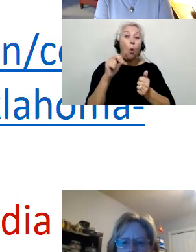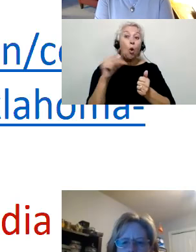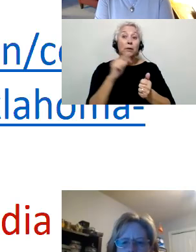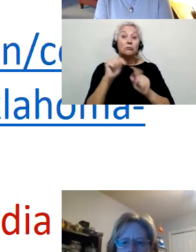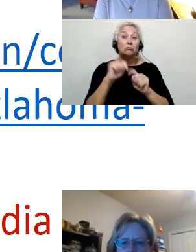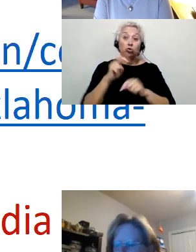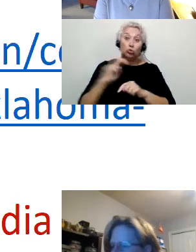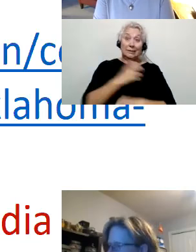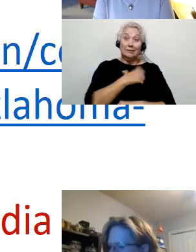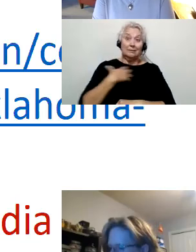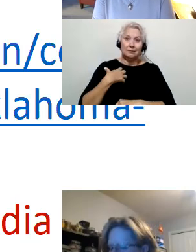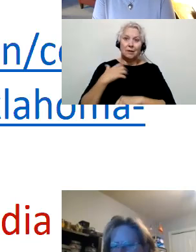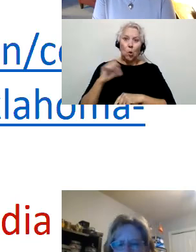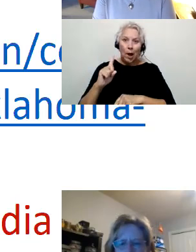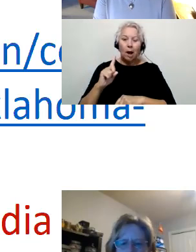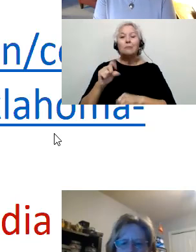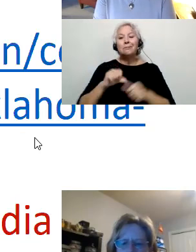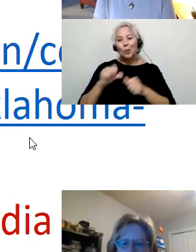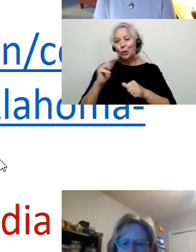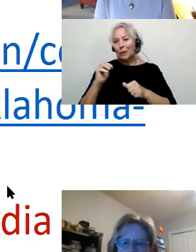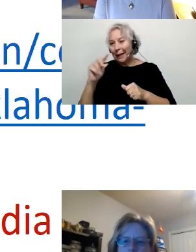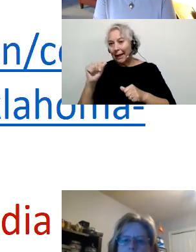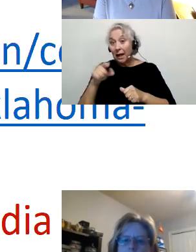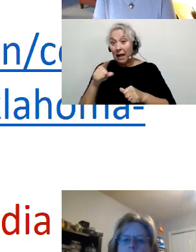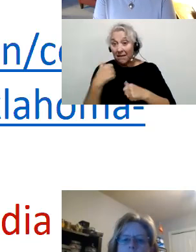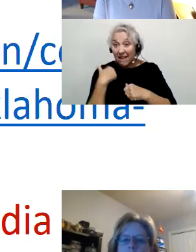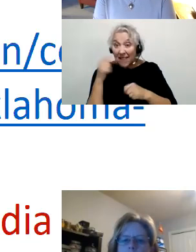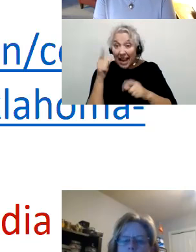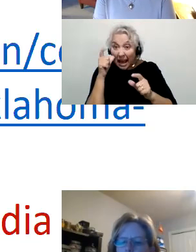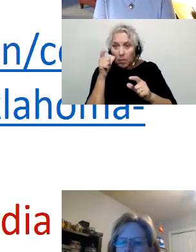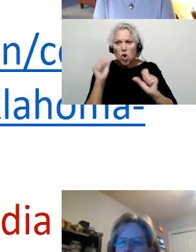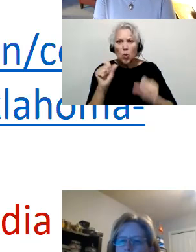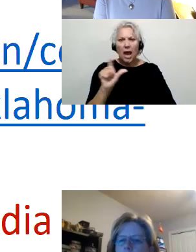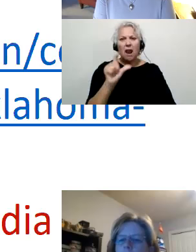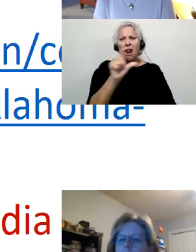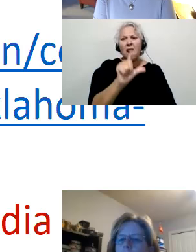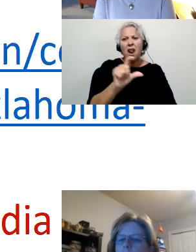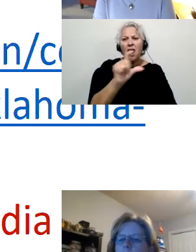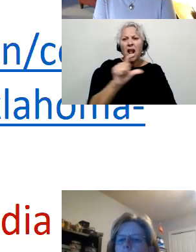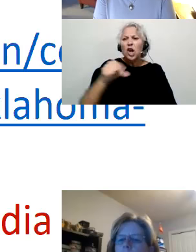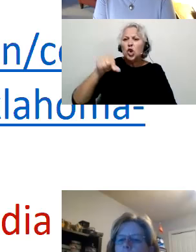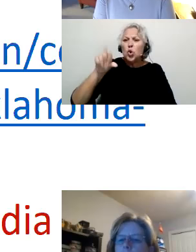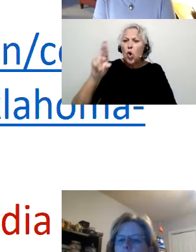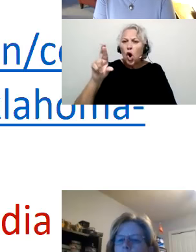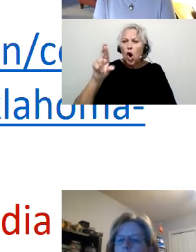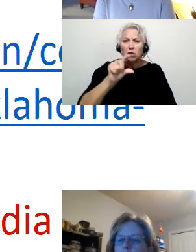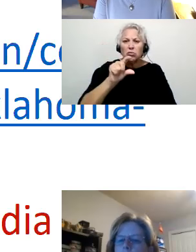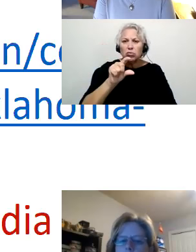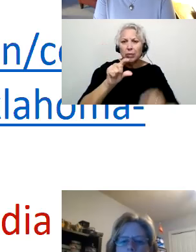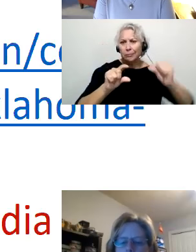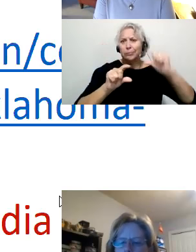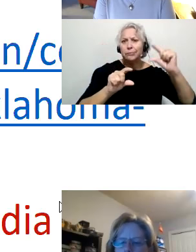on social media. If anyone has their camera, you can hold it up to the QR code and go directly to that